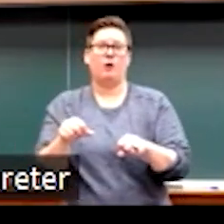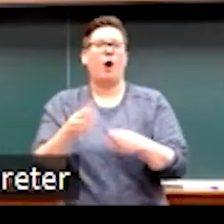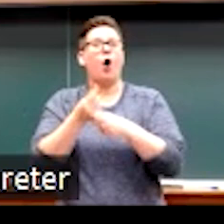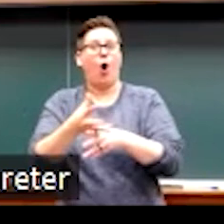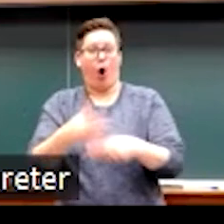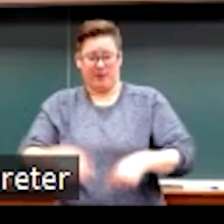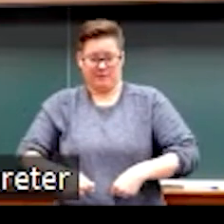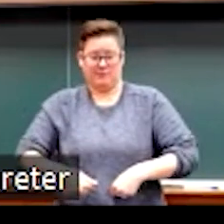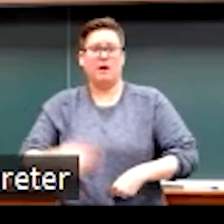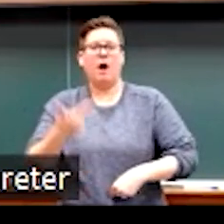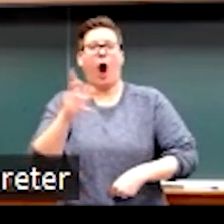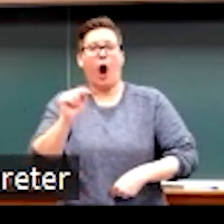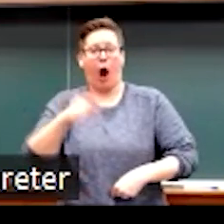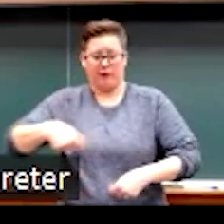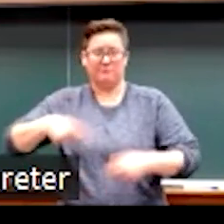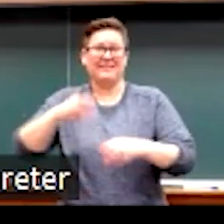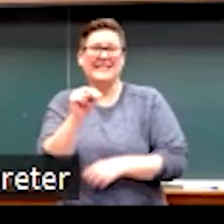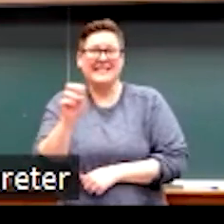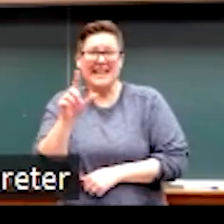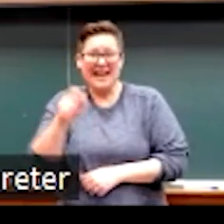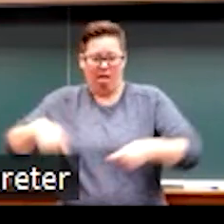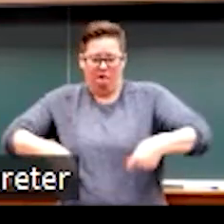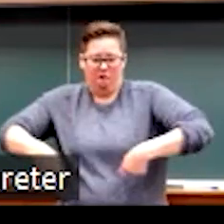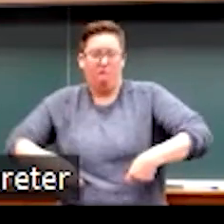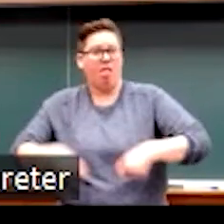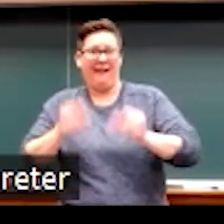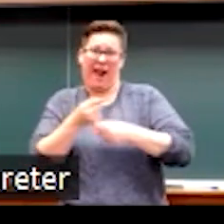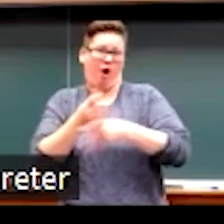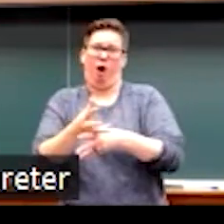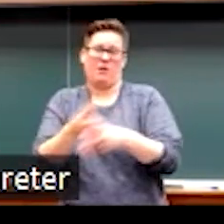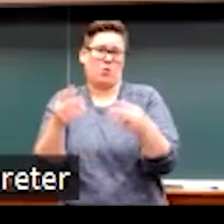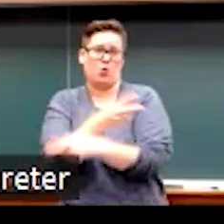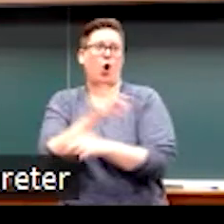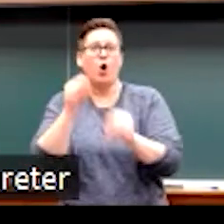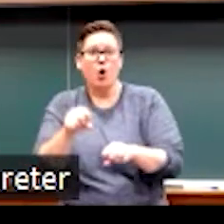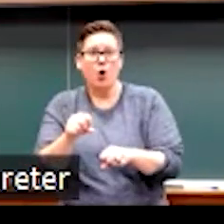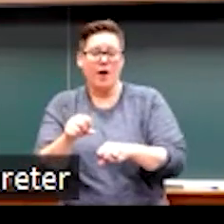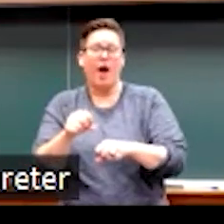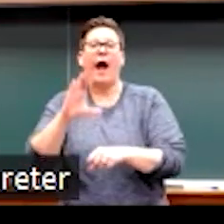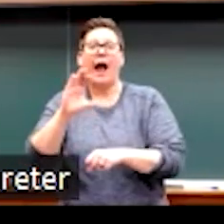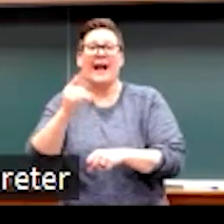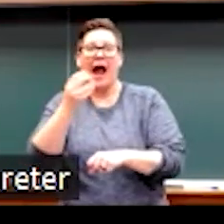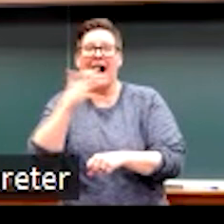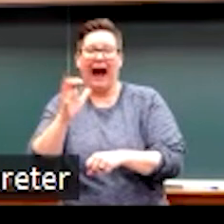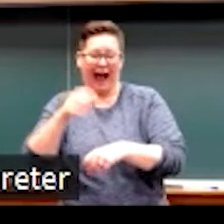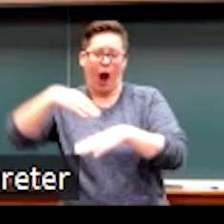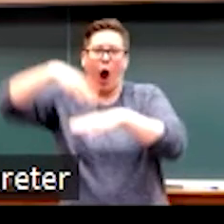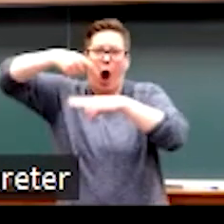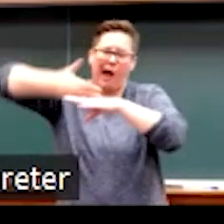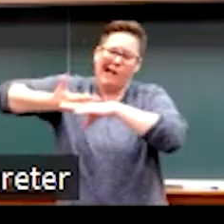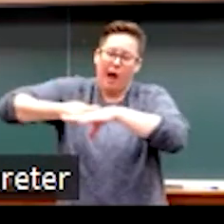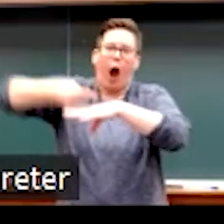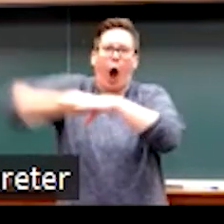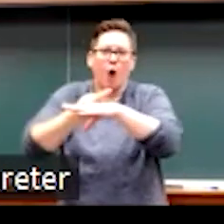guts internally with needles. I mean, you can do more invasive things than you can put capsaicin under the skin, not just on top of the